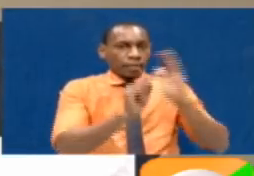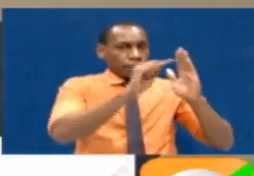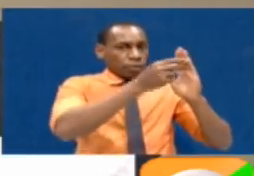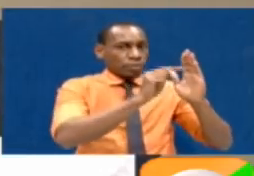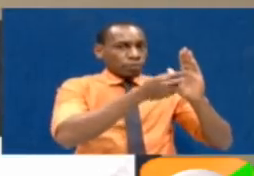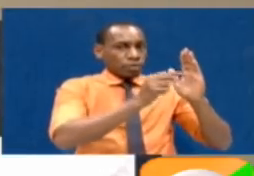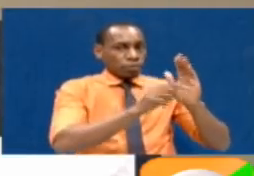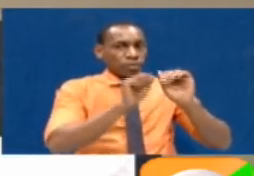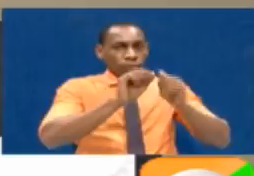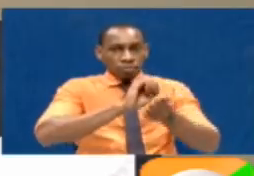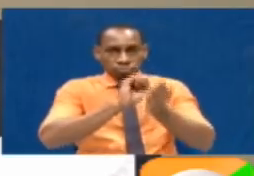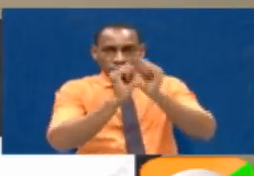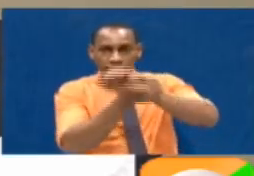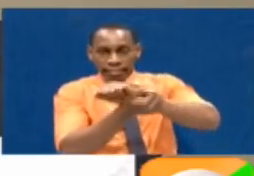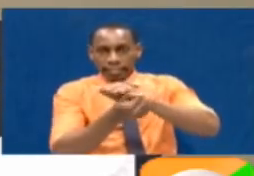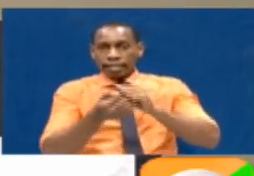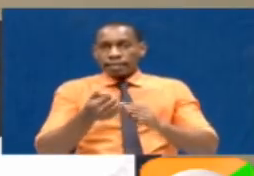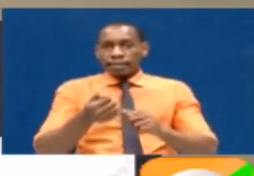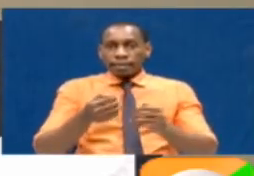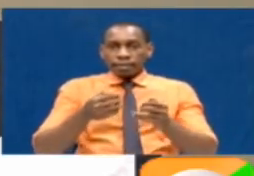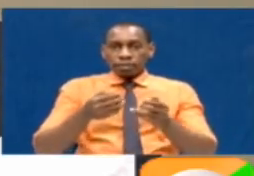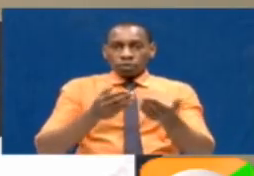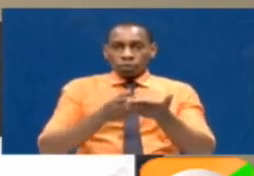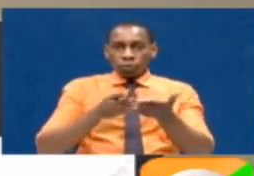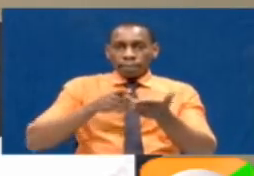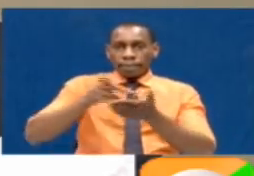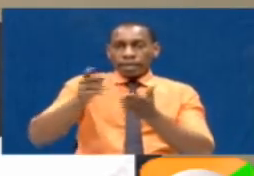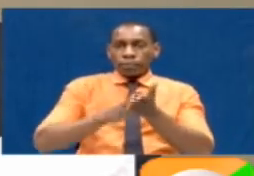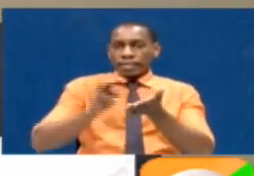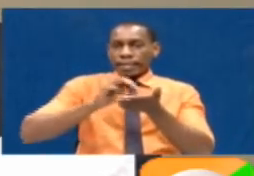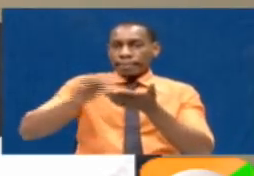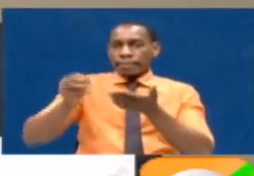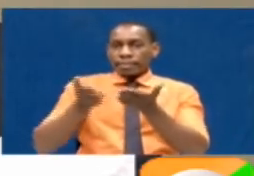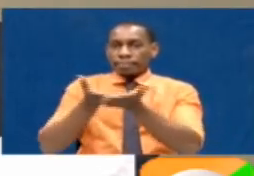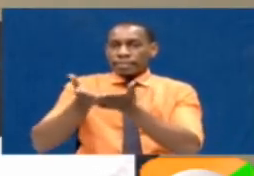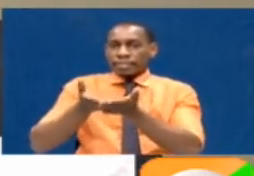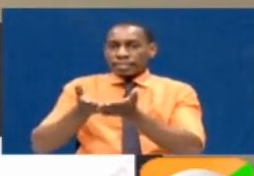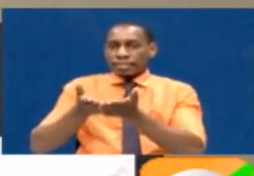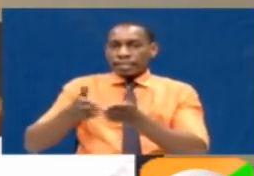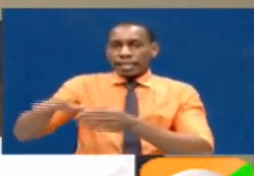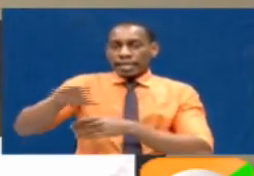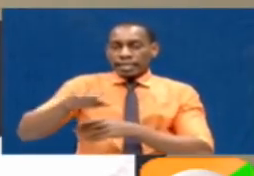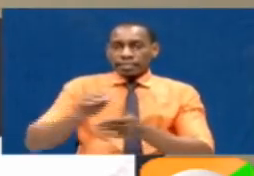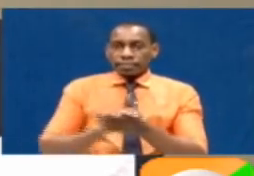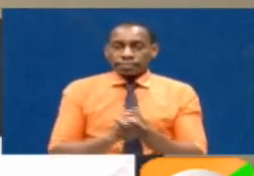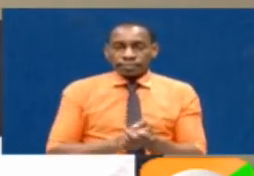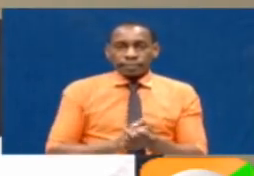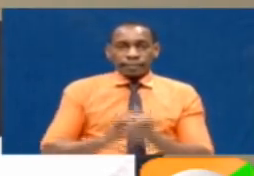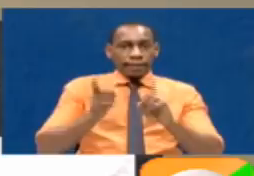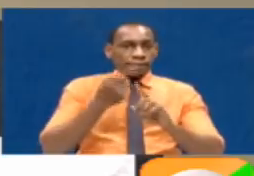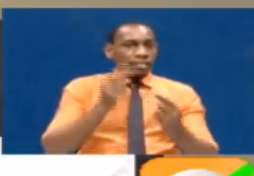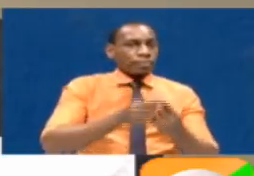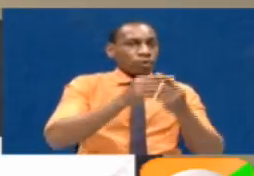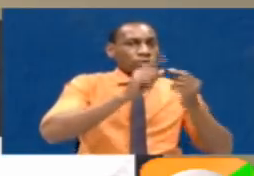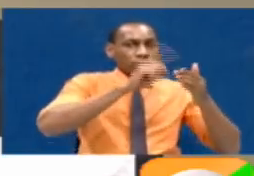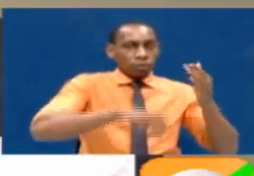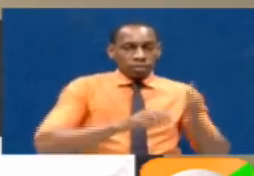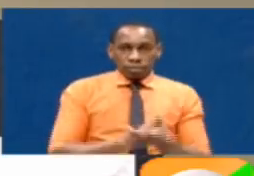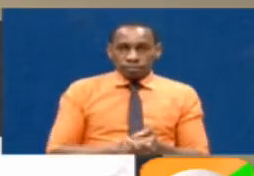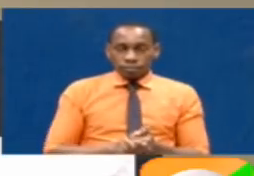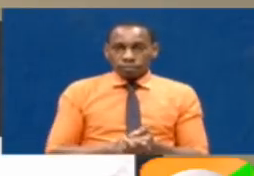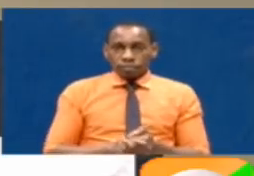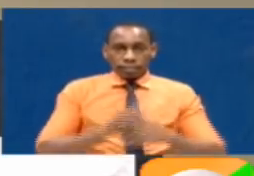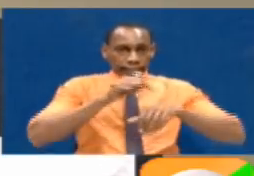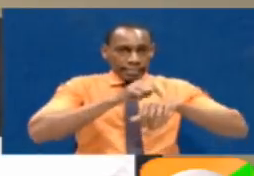those points at Lipa na M-Pesa merchants across the country. So our first priority